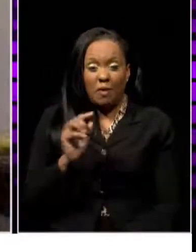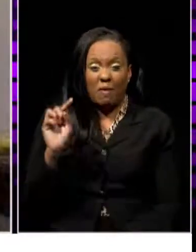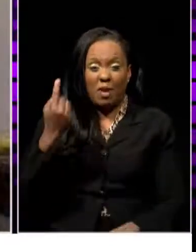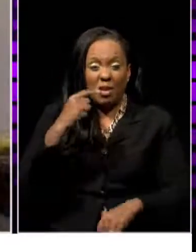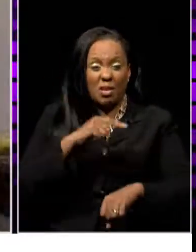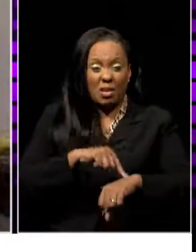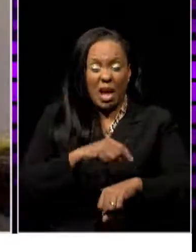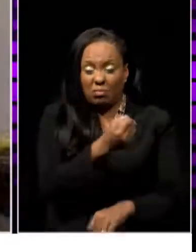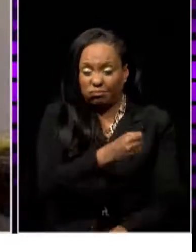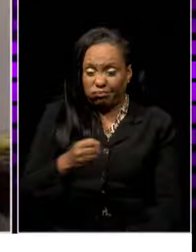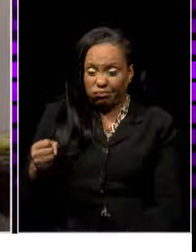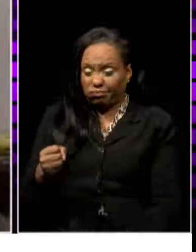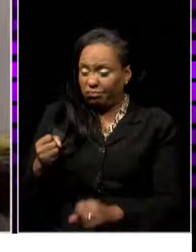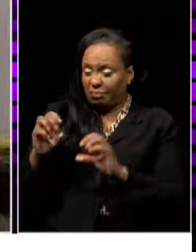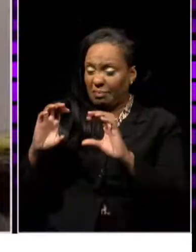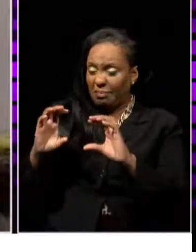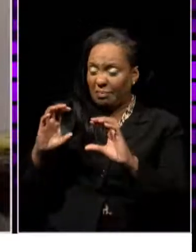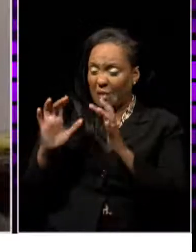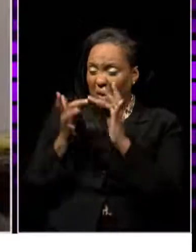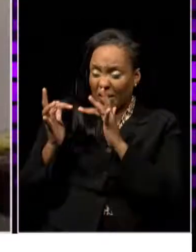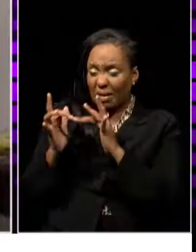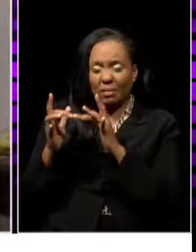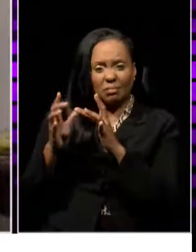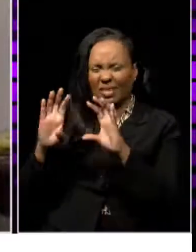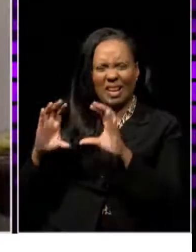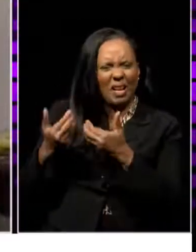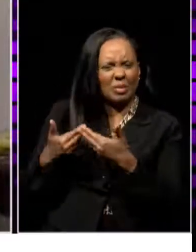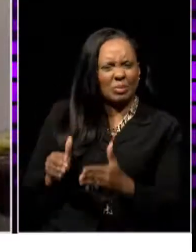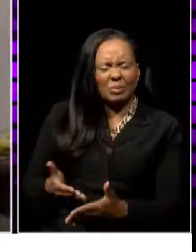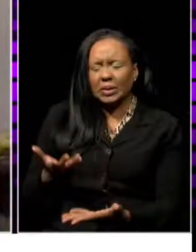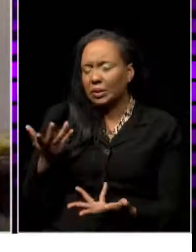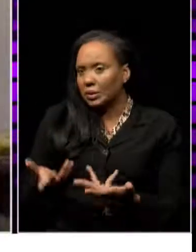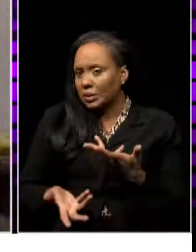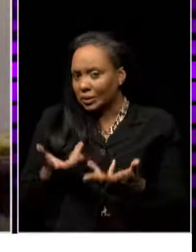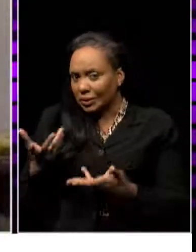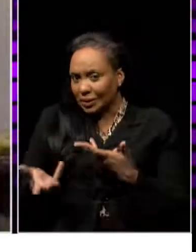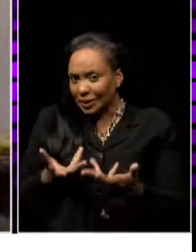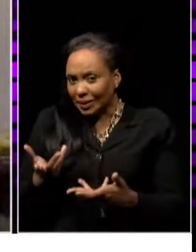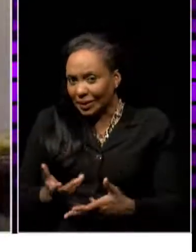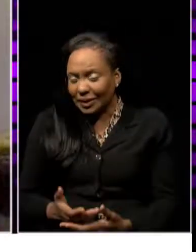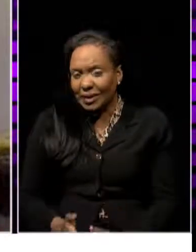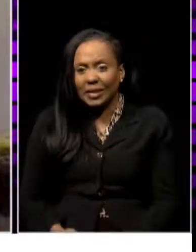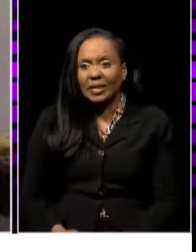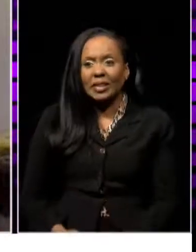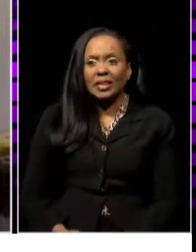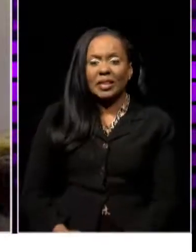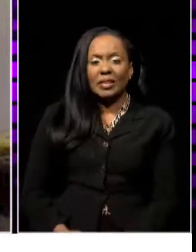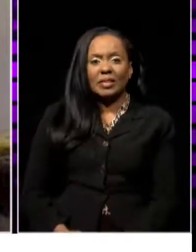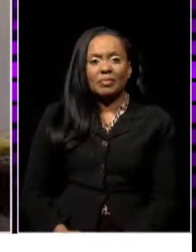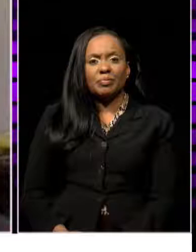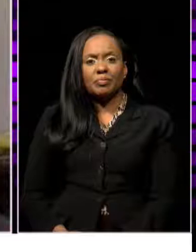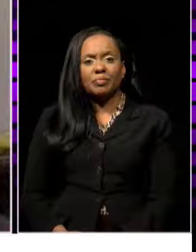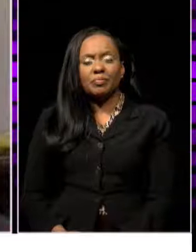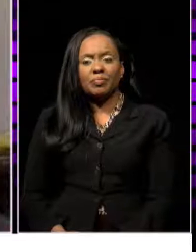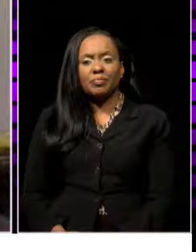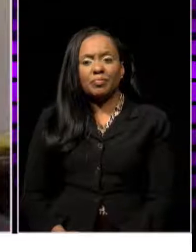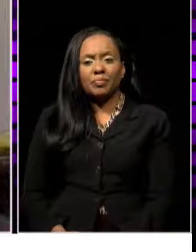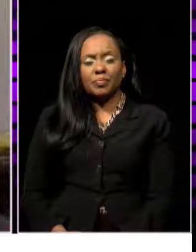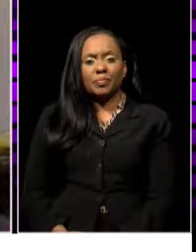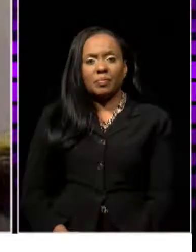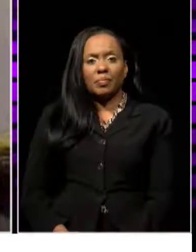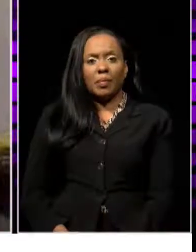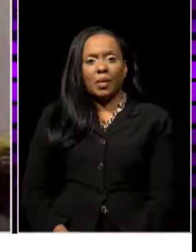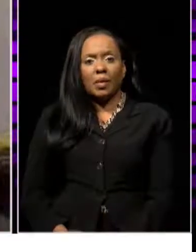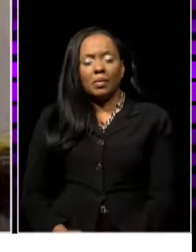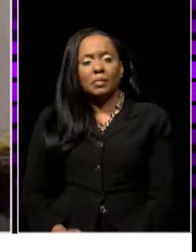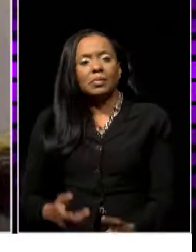know the students, and sometimes how a student manifests or things that a student may do at school may